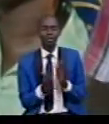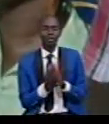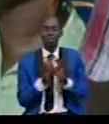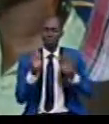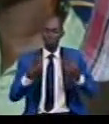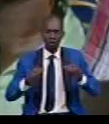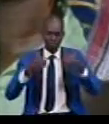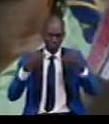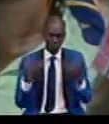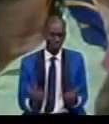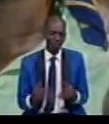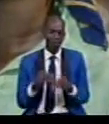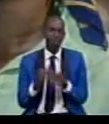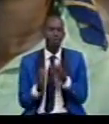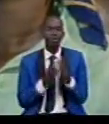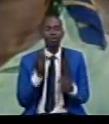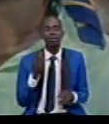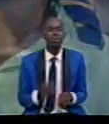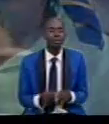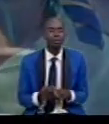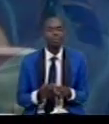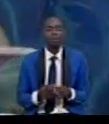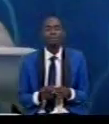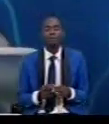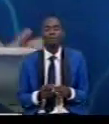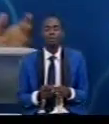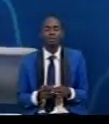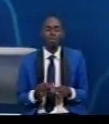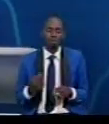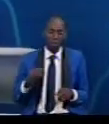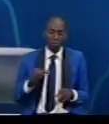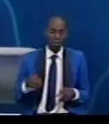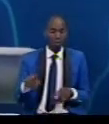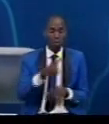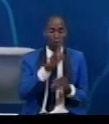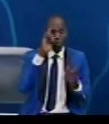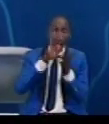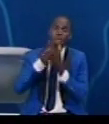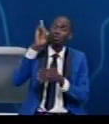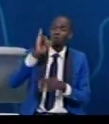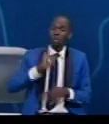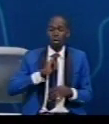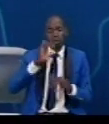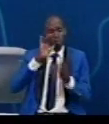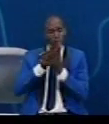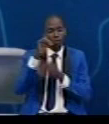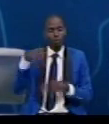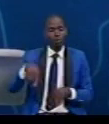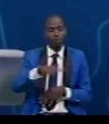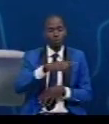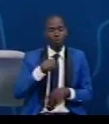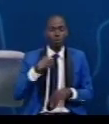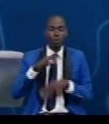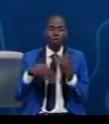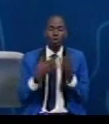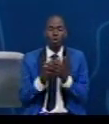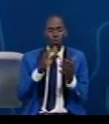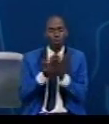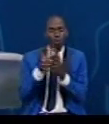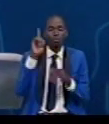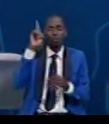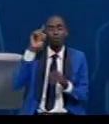now. They believe you, I believe you, we believe you together. And I pray your